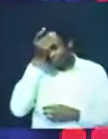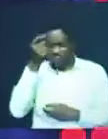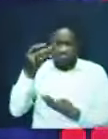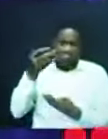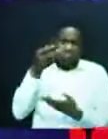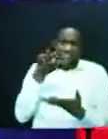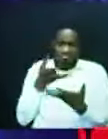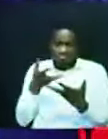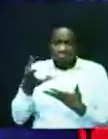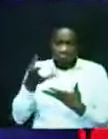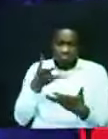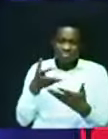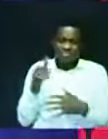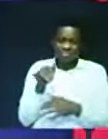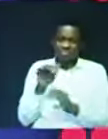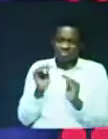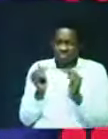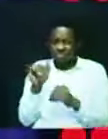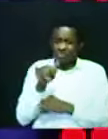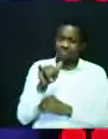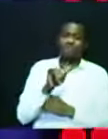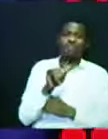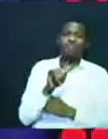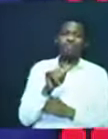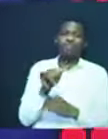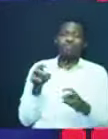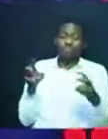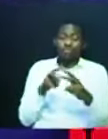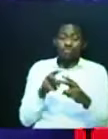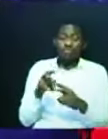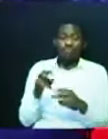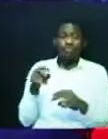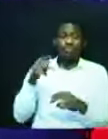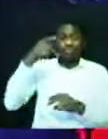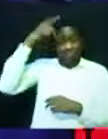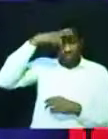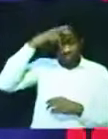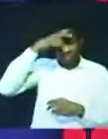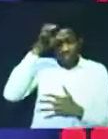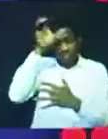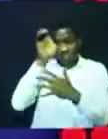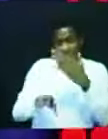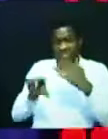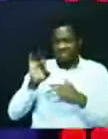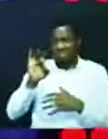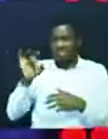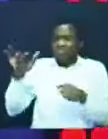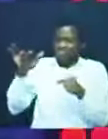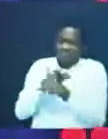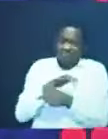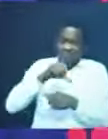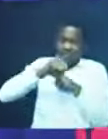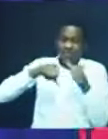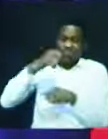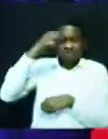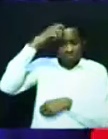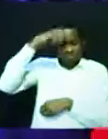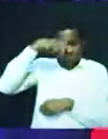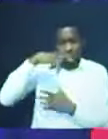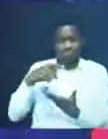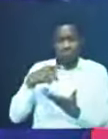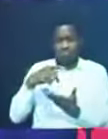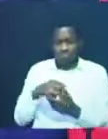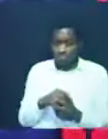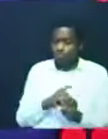God gives to us, is calling us. So the whole of chapter 8 is about wisdom. And so let's go to